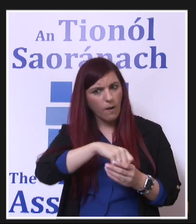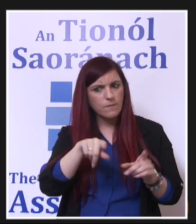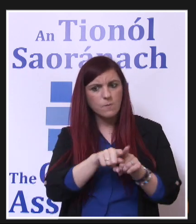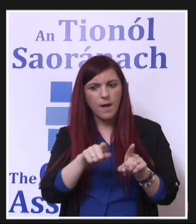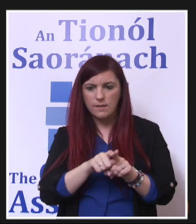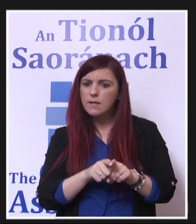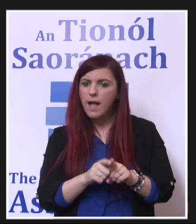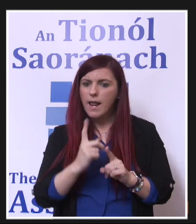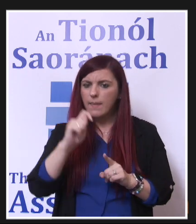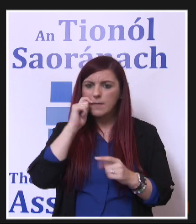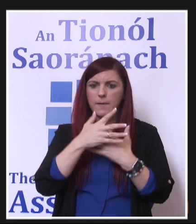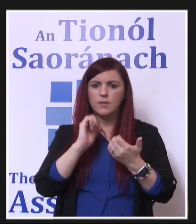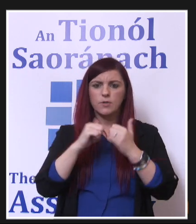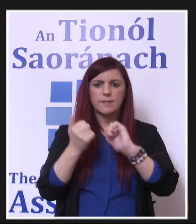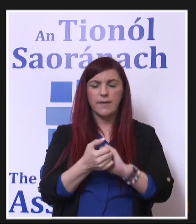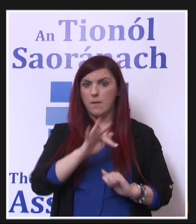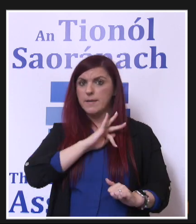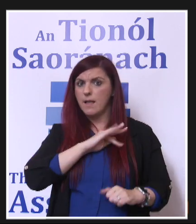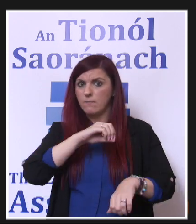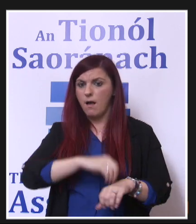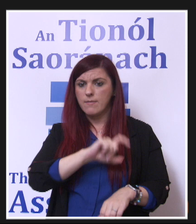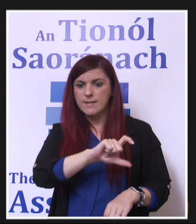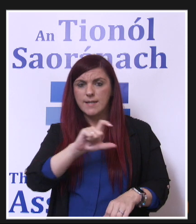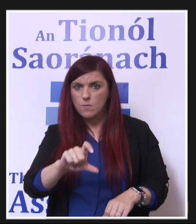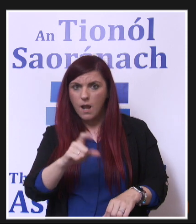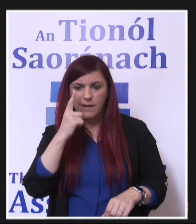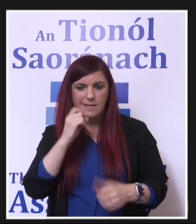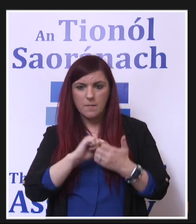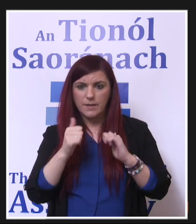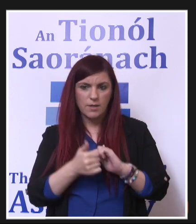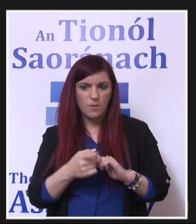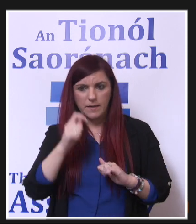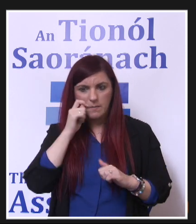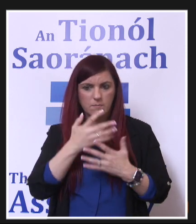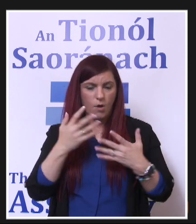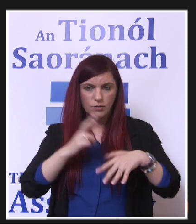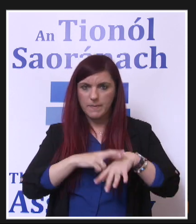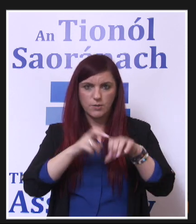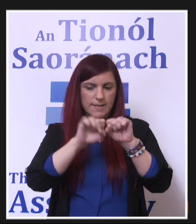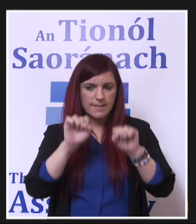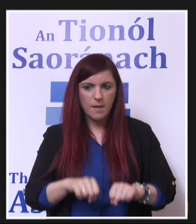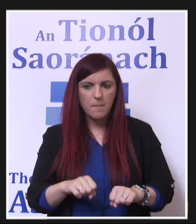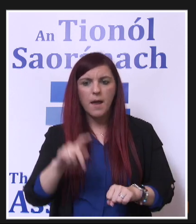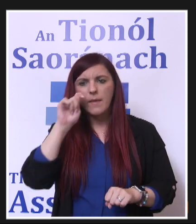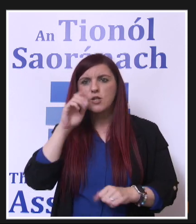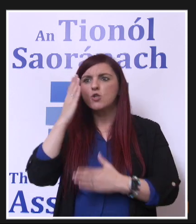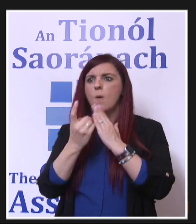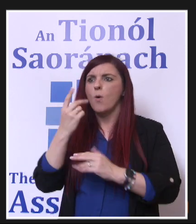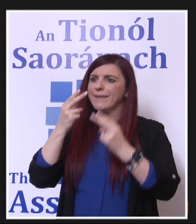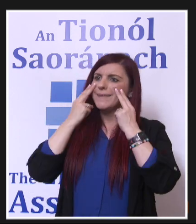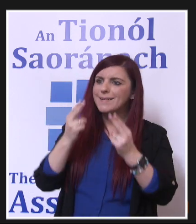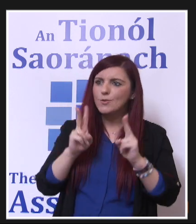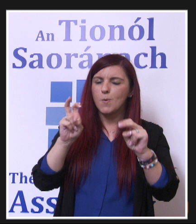up. And even when I was on the city council, I think it's a much better city. But someone has to be